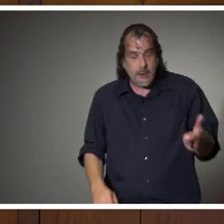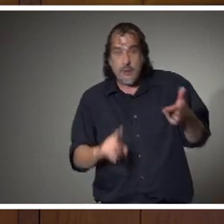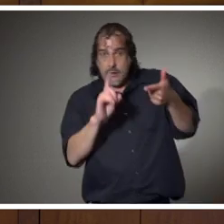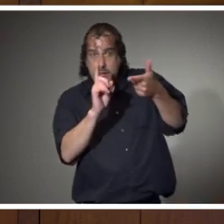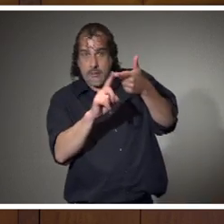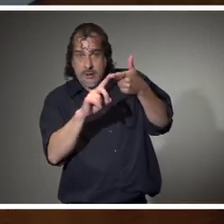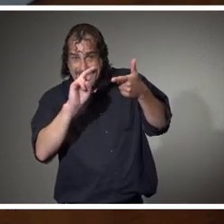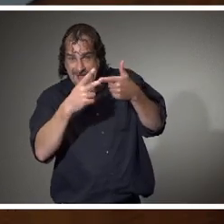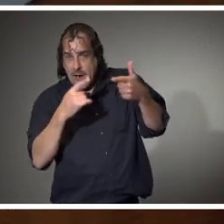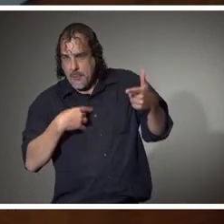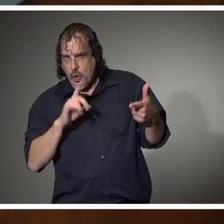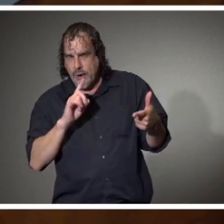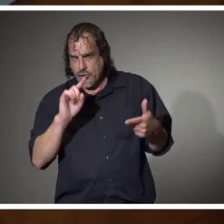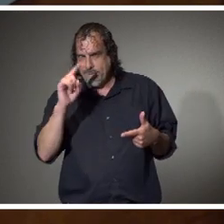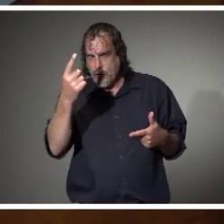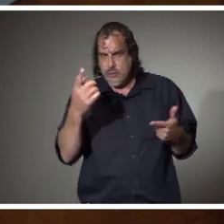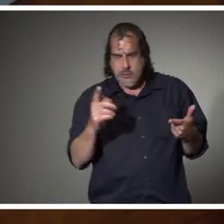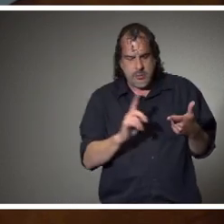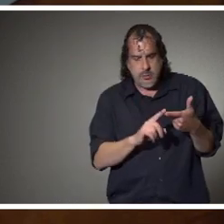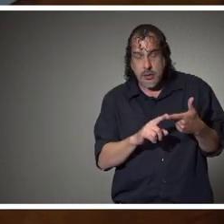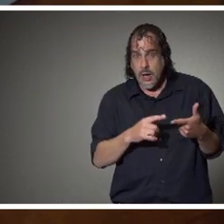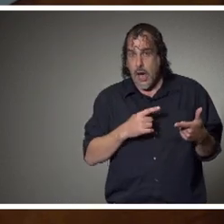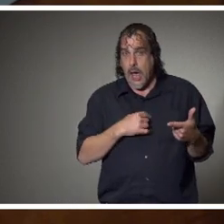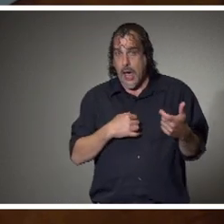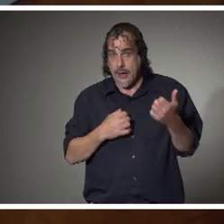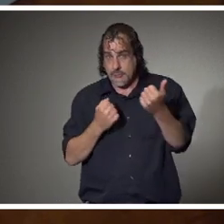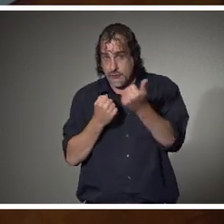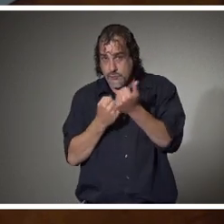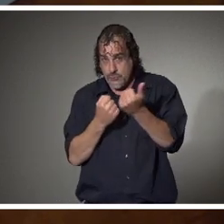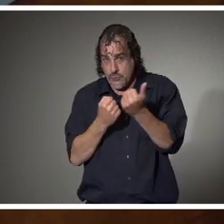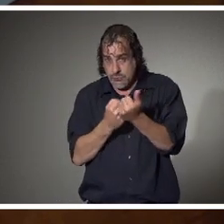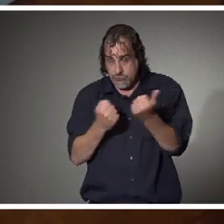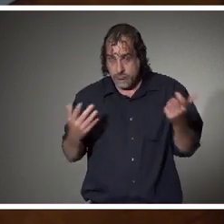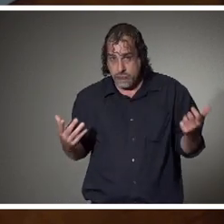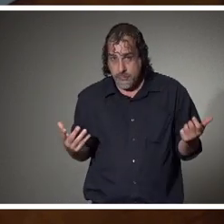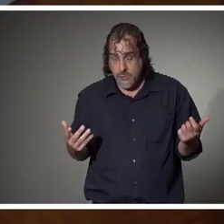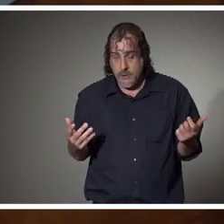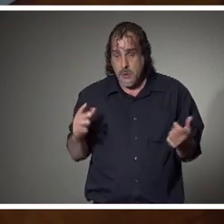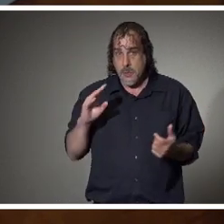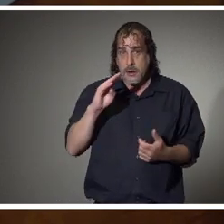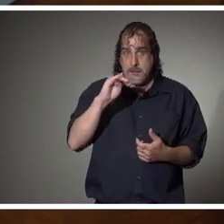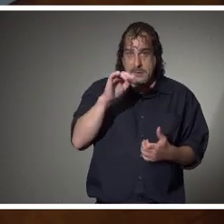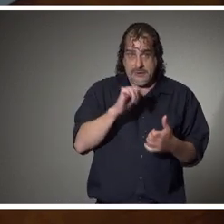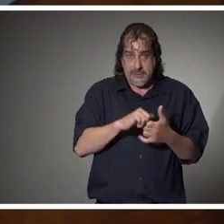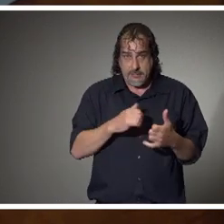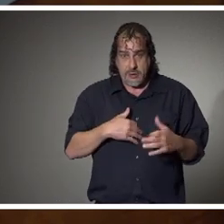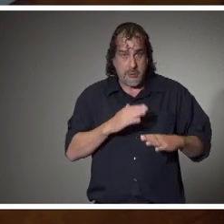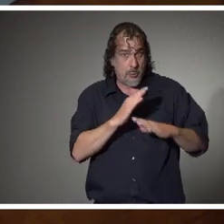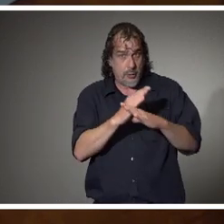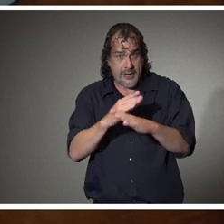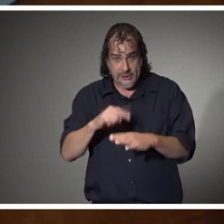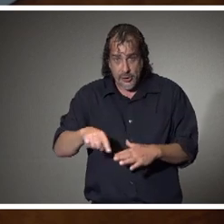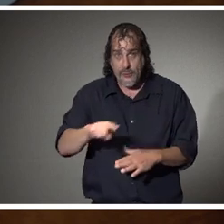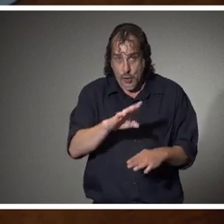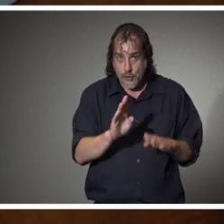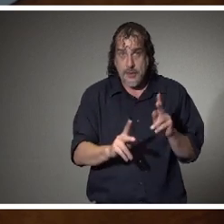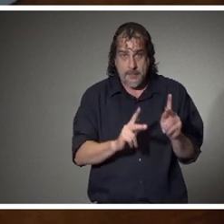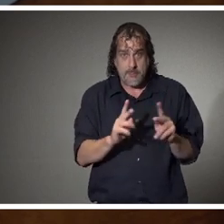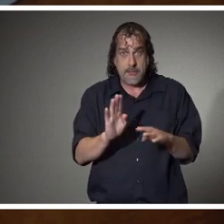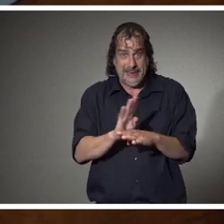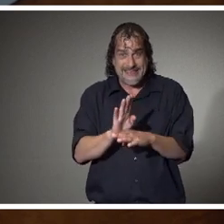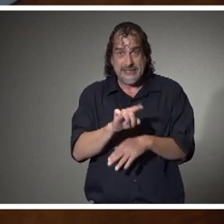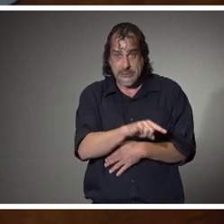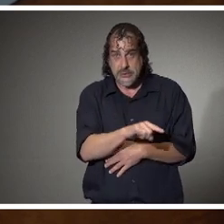first. I am supportive of Mississippi providing liability protection for those businesses that are